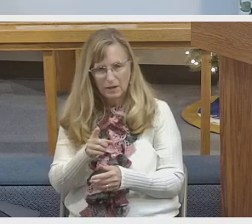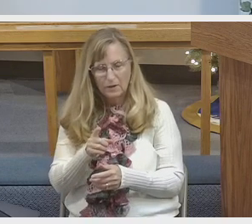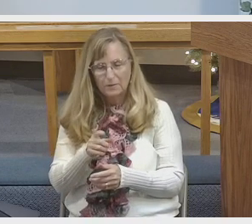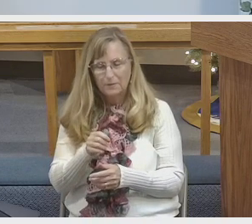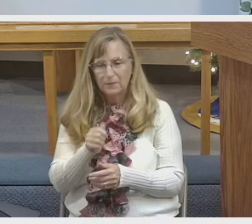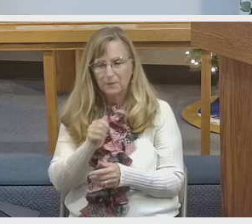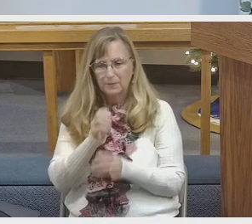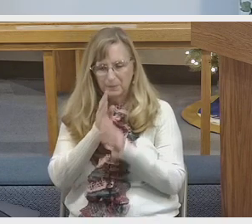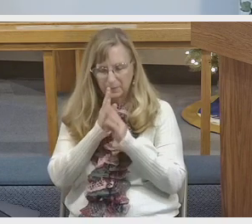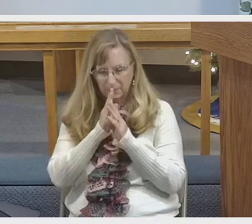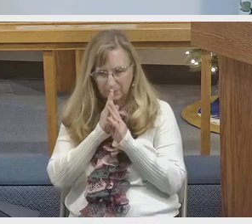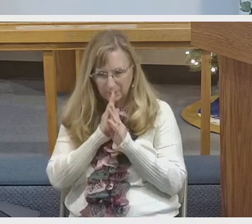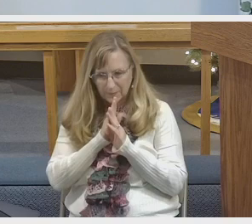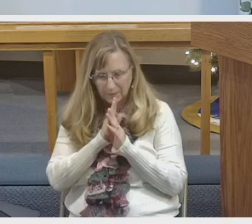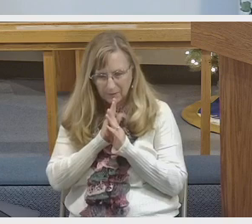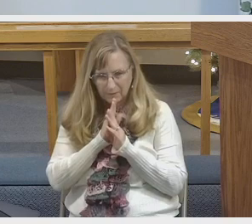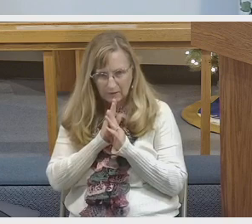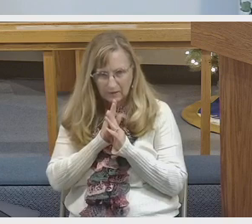at the beginning of January,